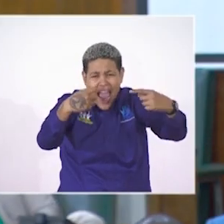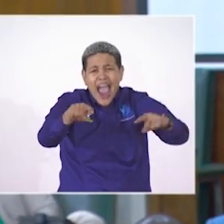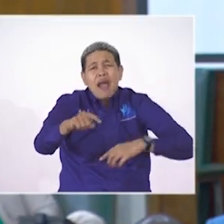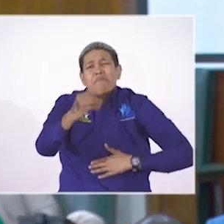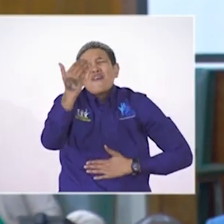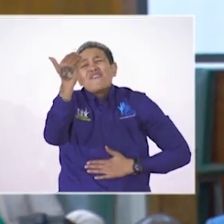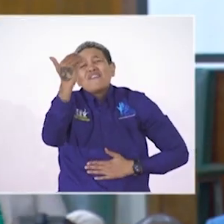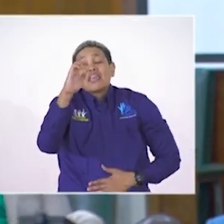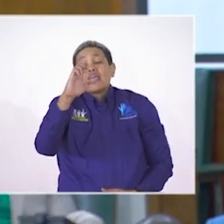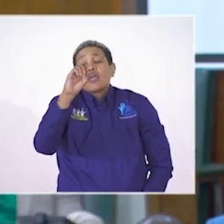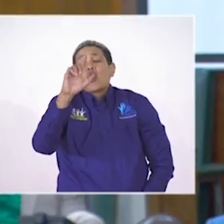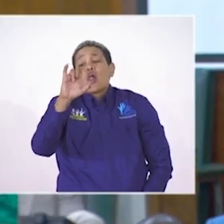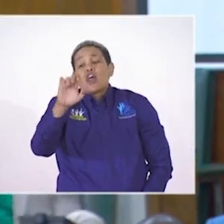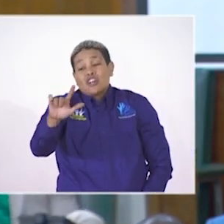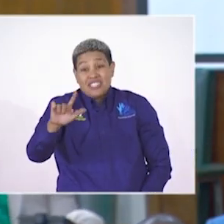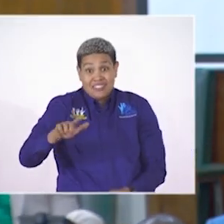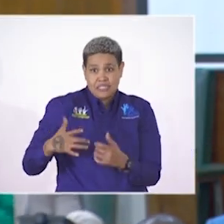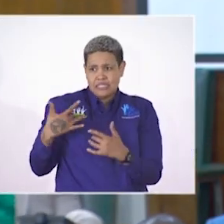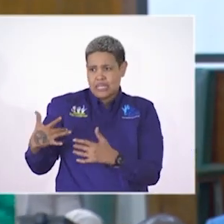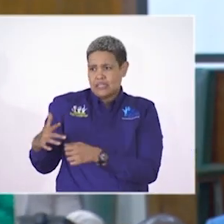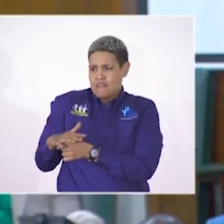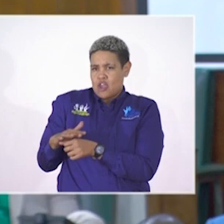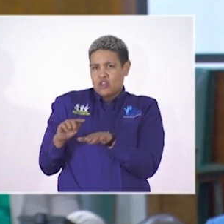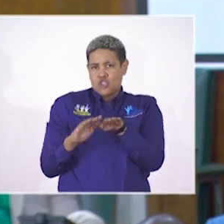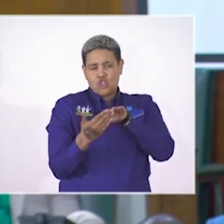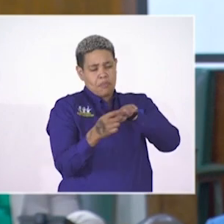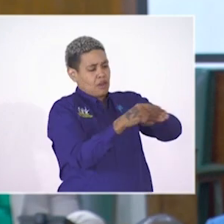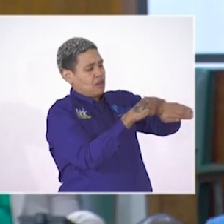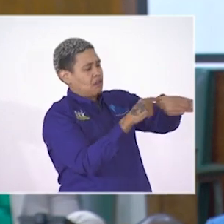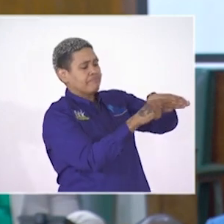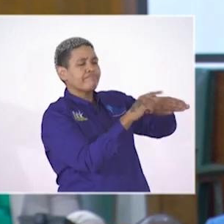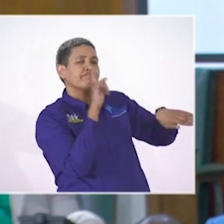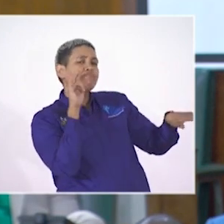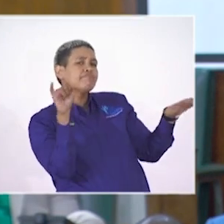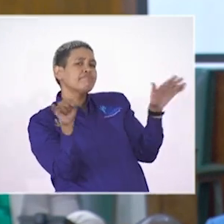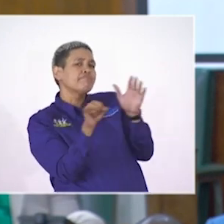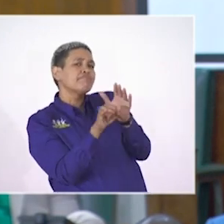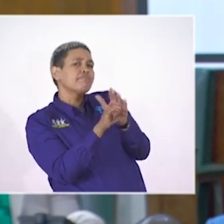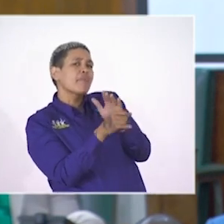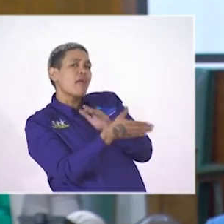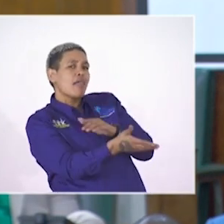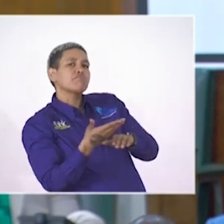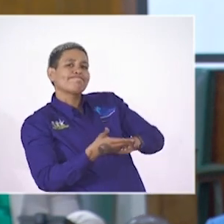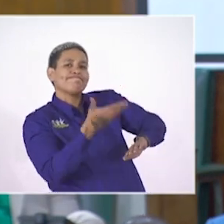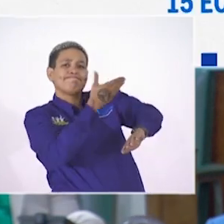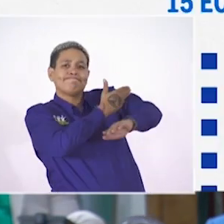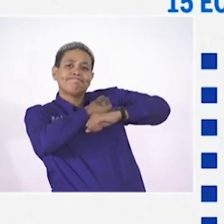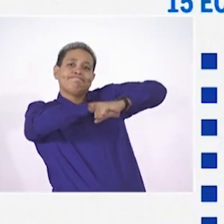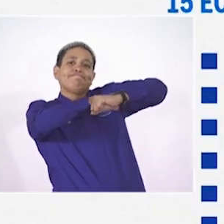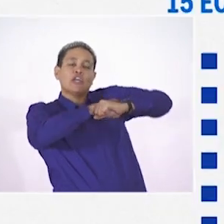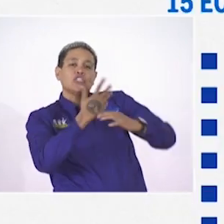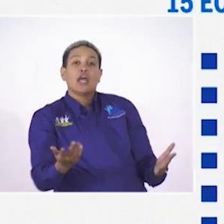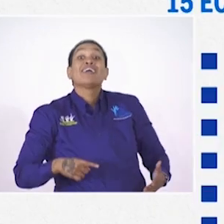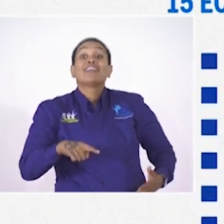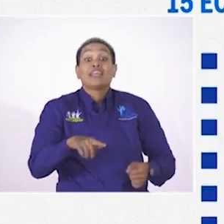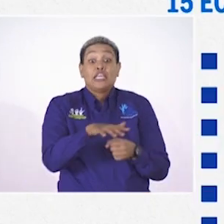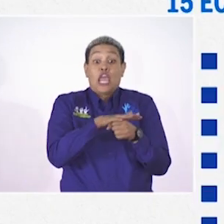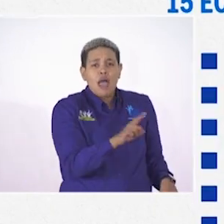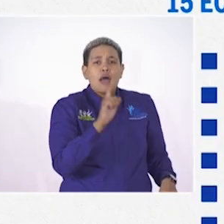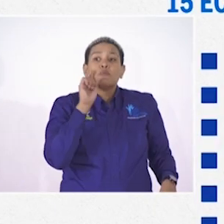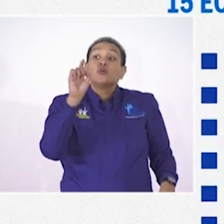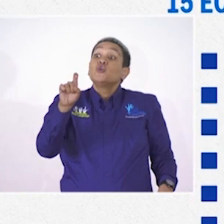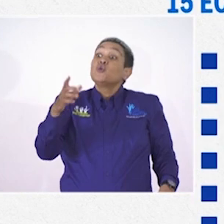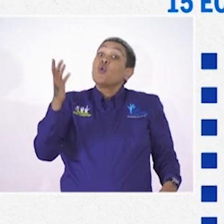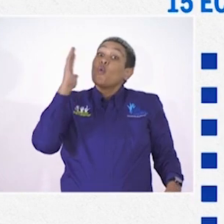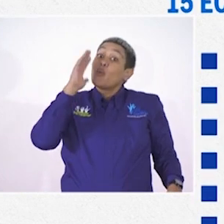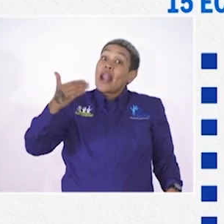15 ecologically sensitive areas across the island have been identified for enhanced protection. These geographical areas